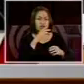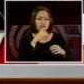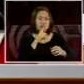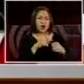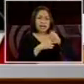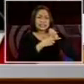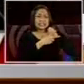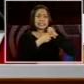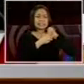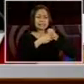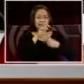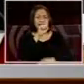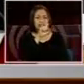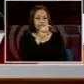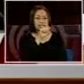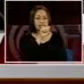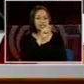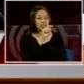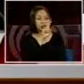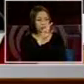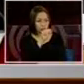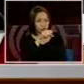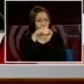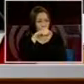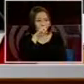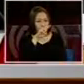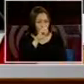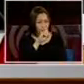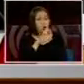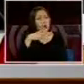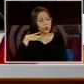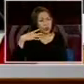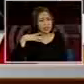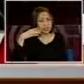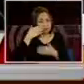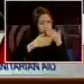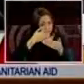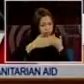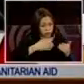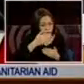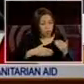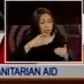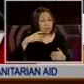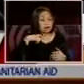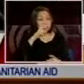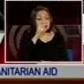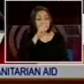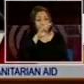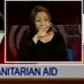pending the disposition of the merits of the main petition. It is supposed to prevent something or to